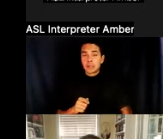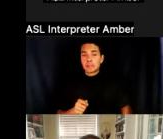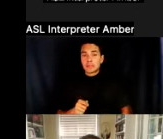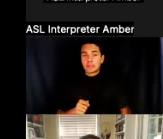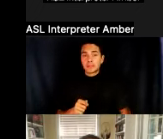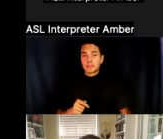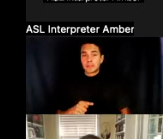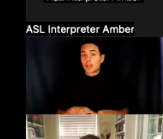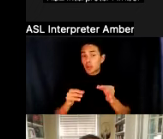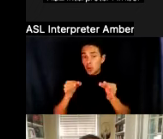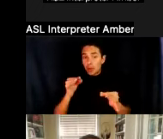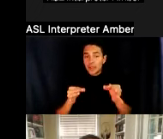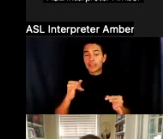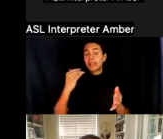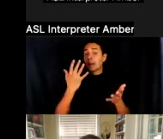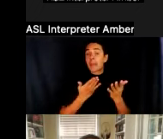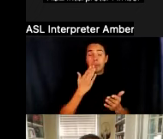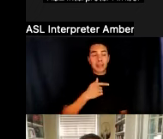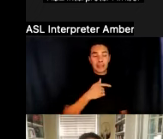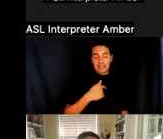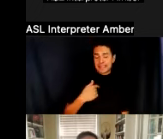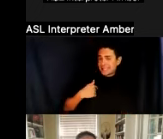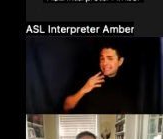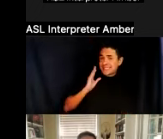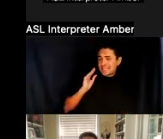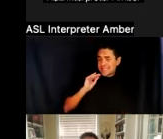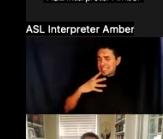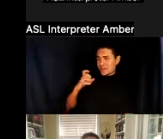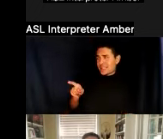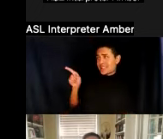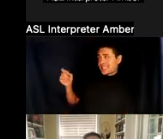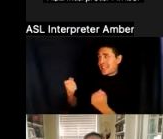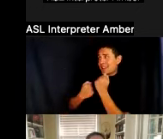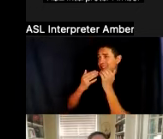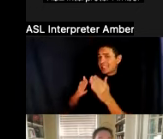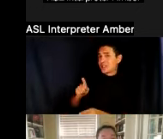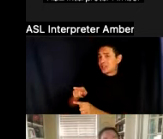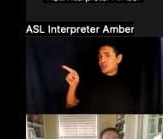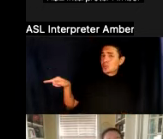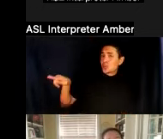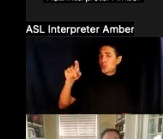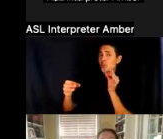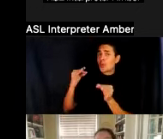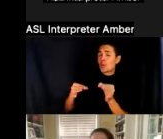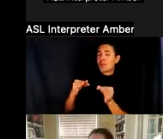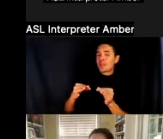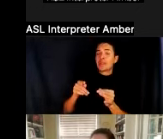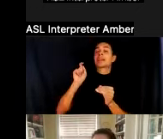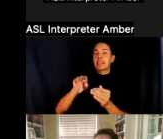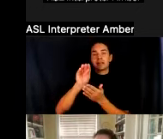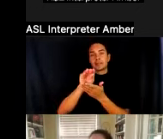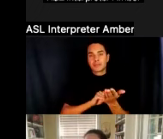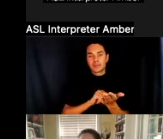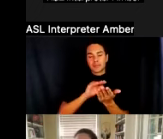their advocates to testify, so they can sign a waiver, so that the advocate can go to